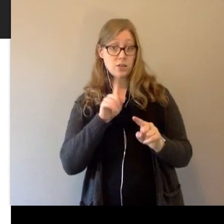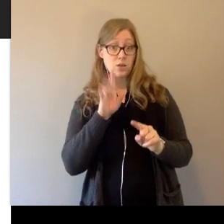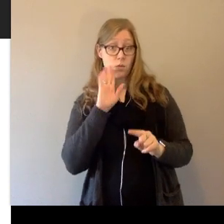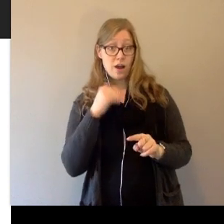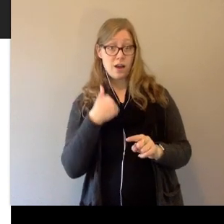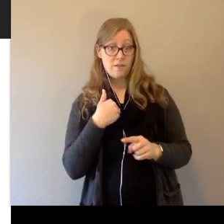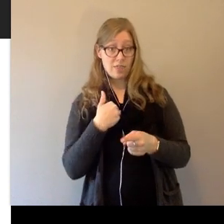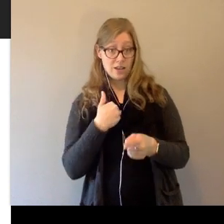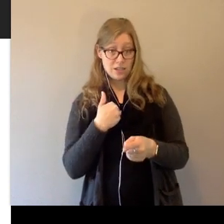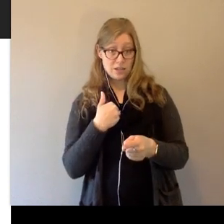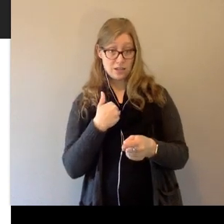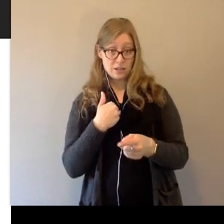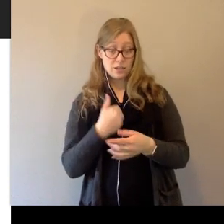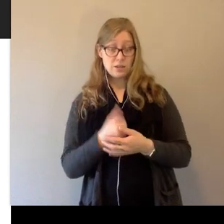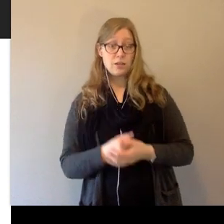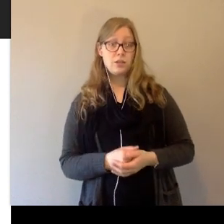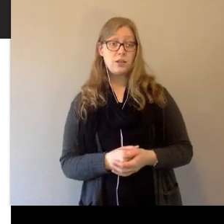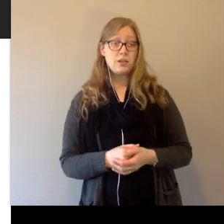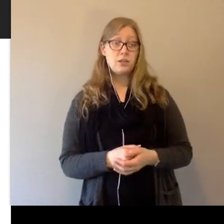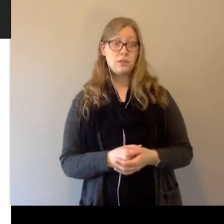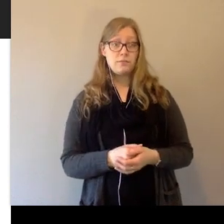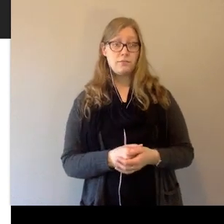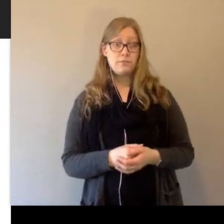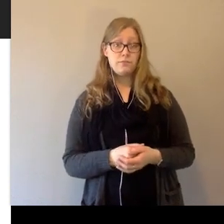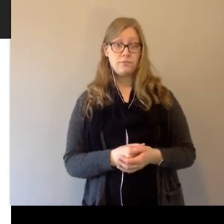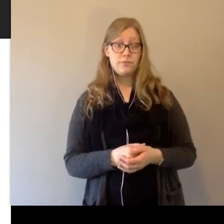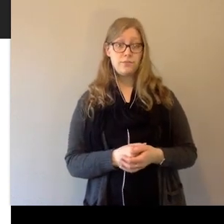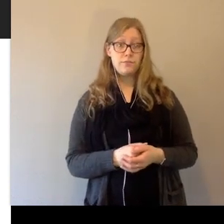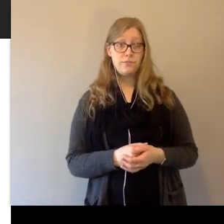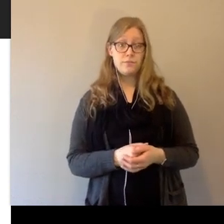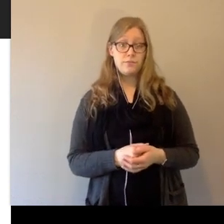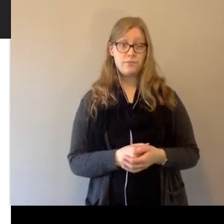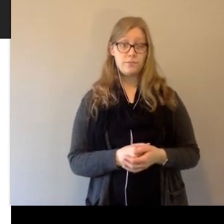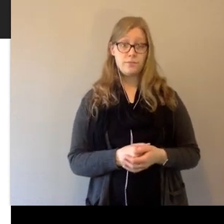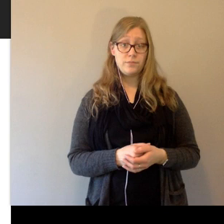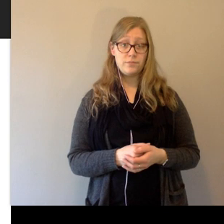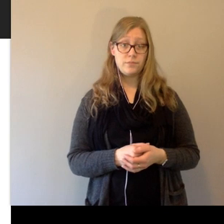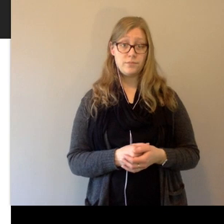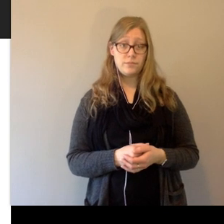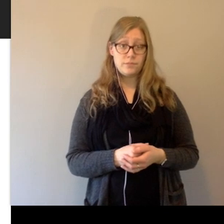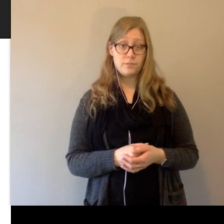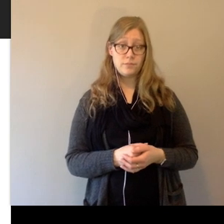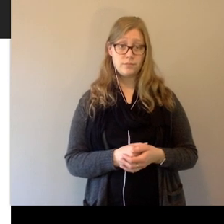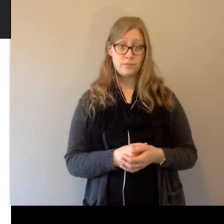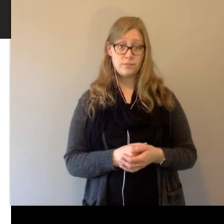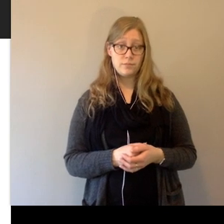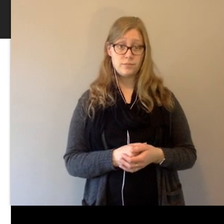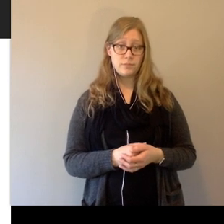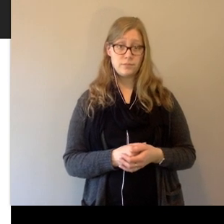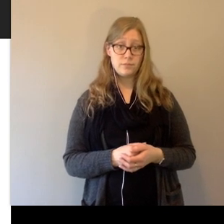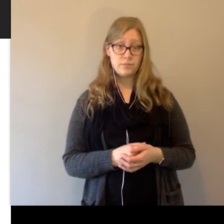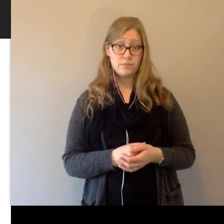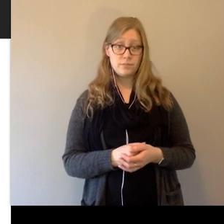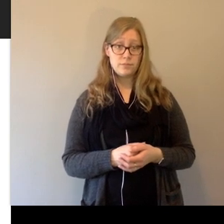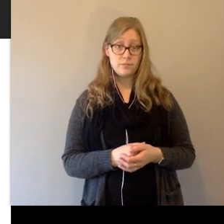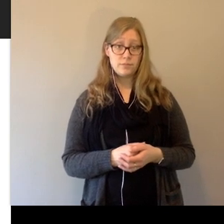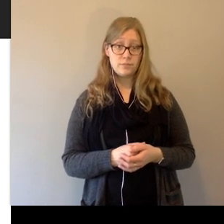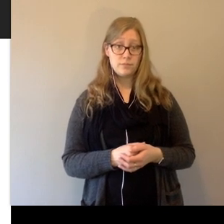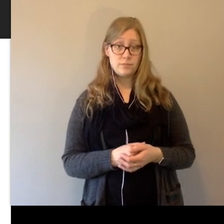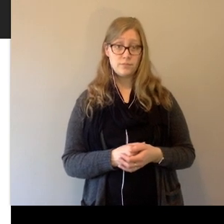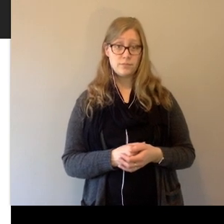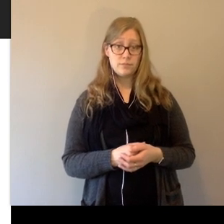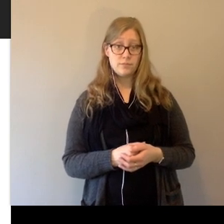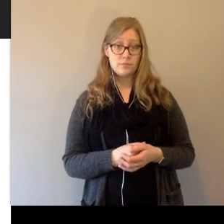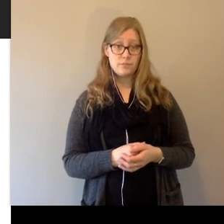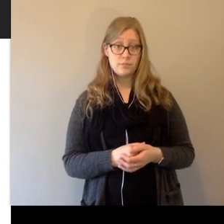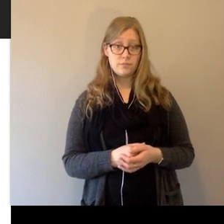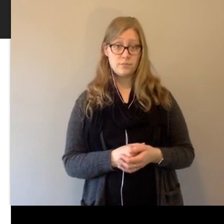z equals 9.2 divided by 0.5.